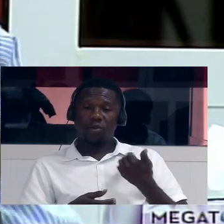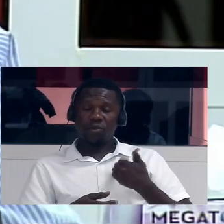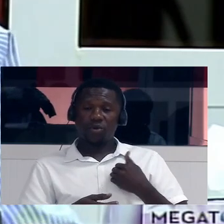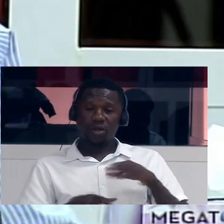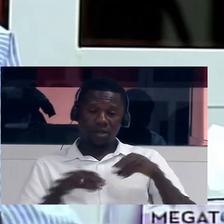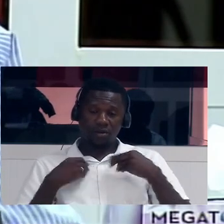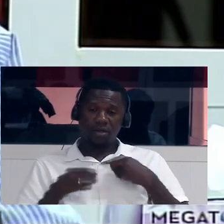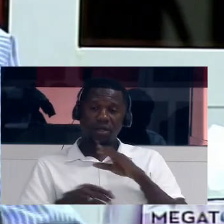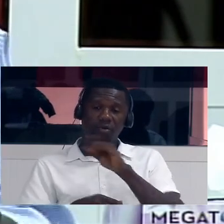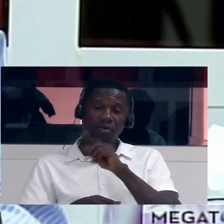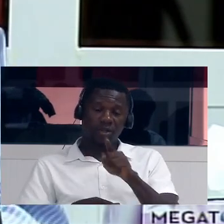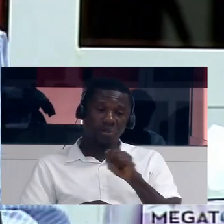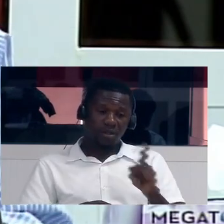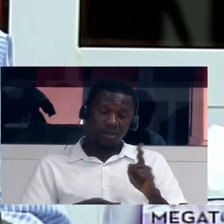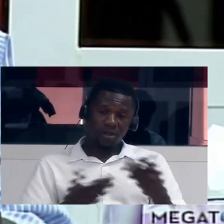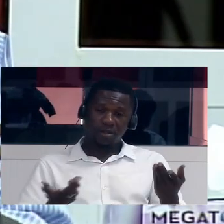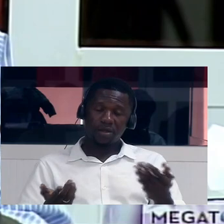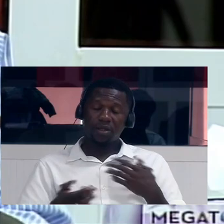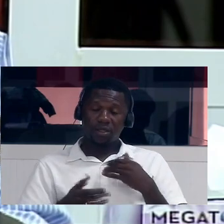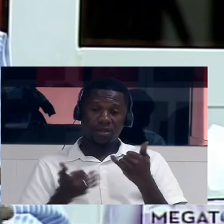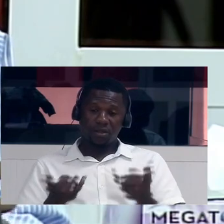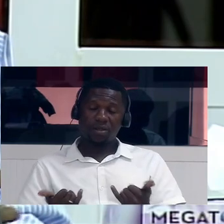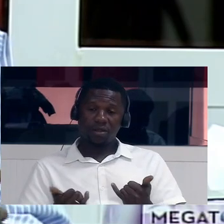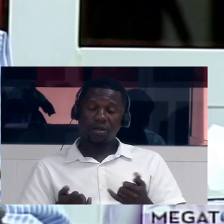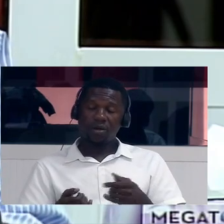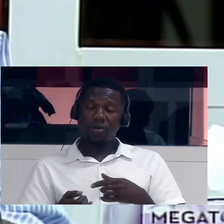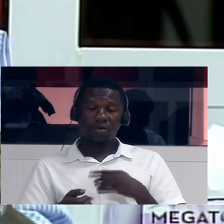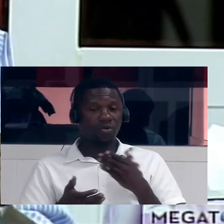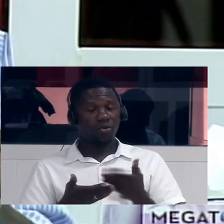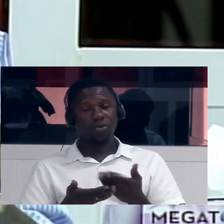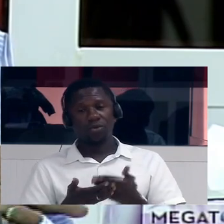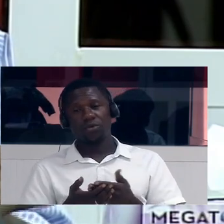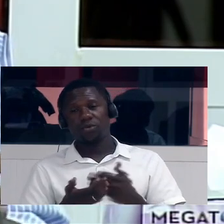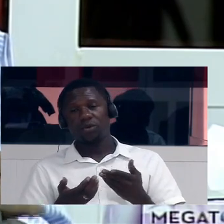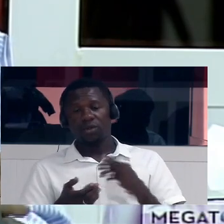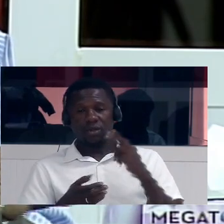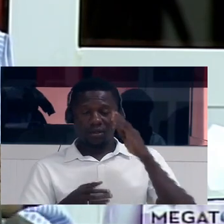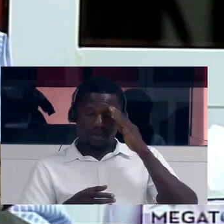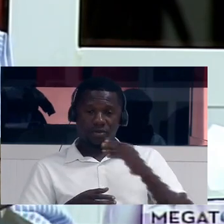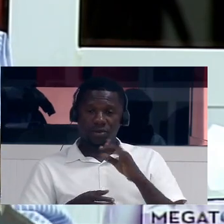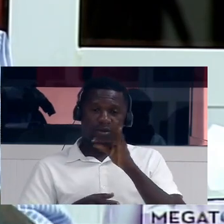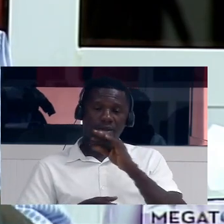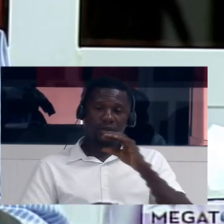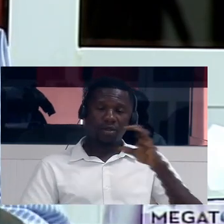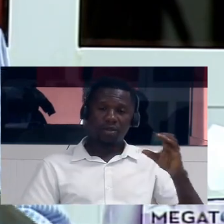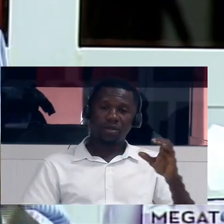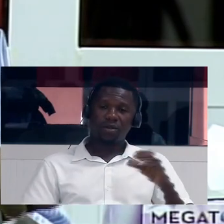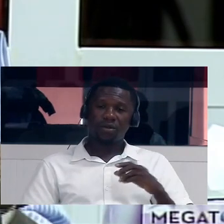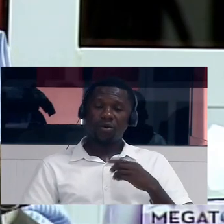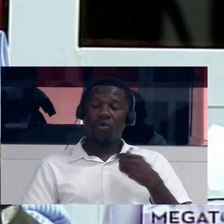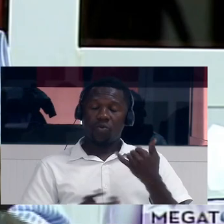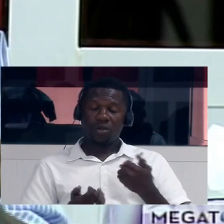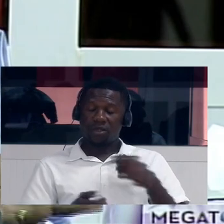and the other. So it's now, fortunately, and that maybe thanks to the TRRC, that one is even